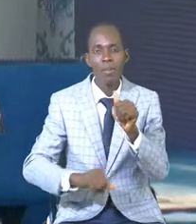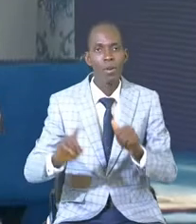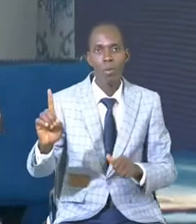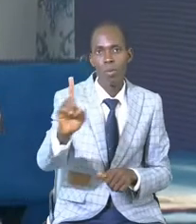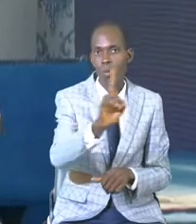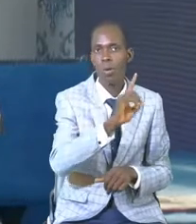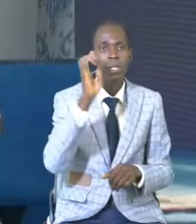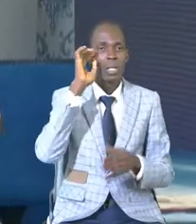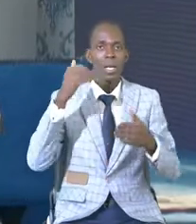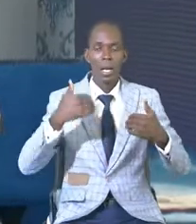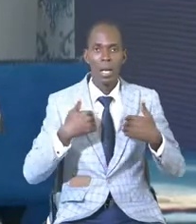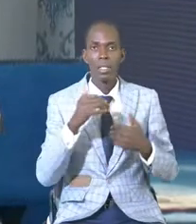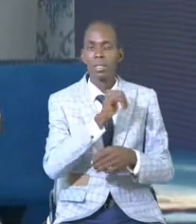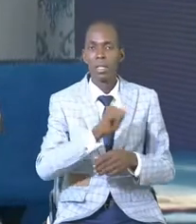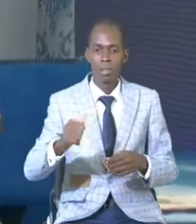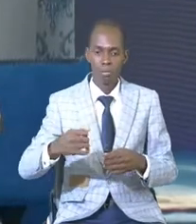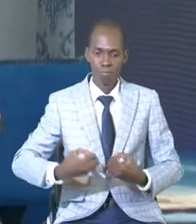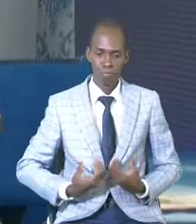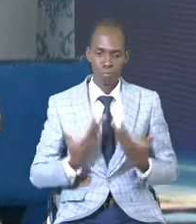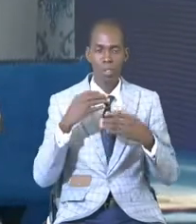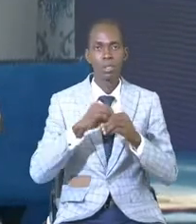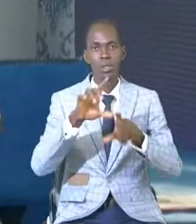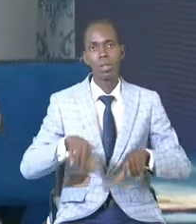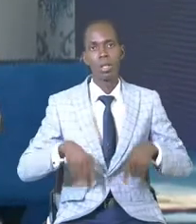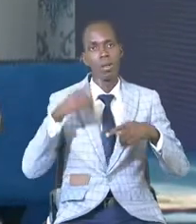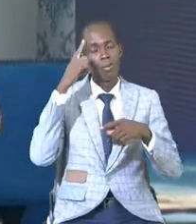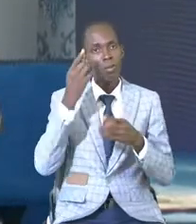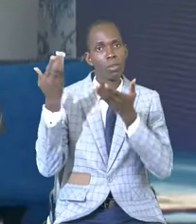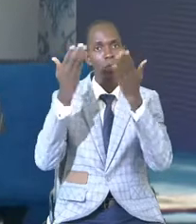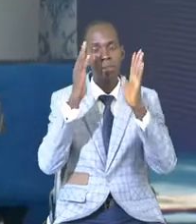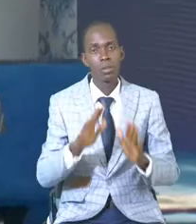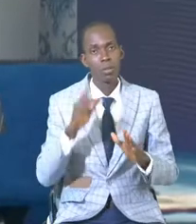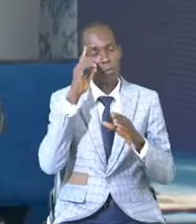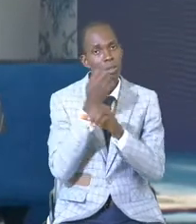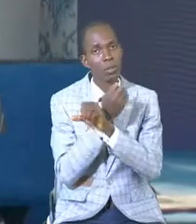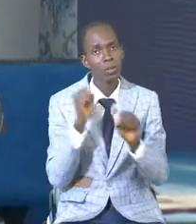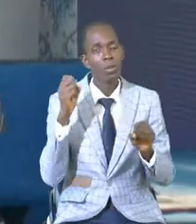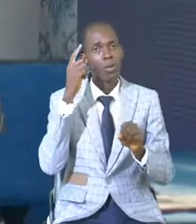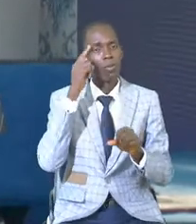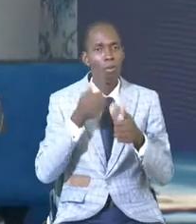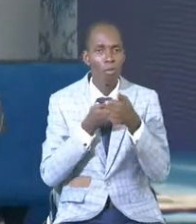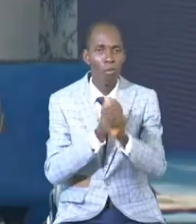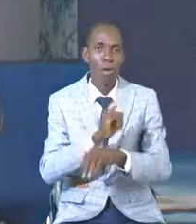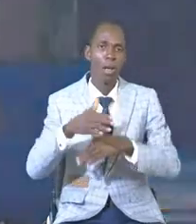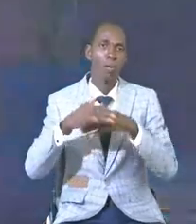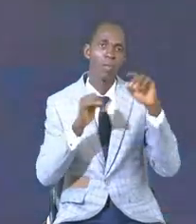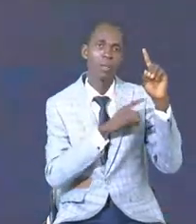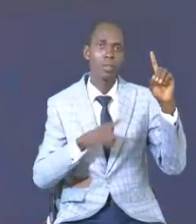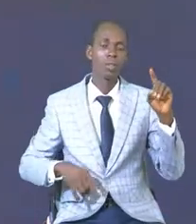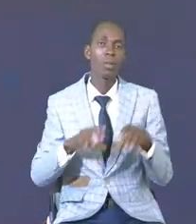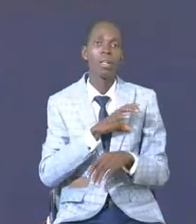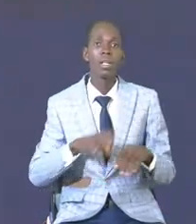impute in your life for salvation and for service and for following after the Lord. Christ is that one